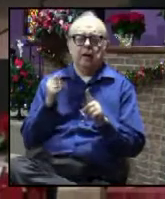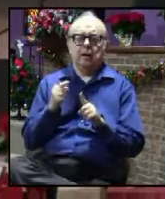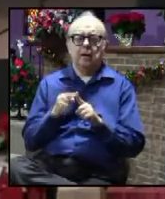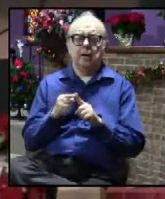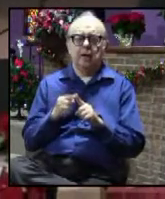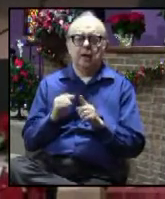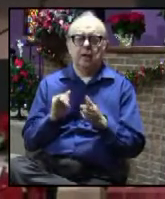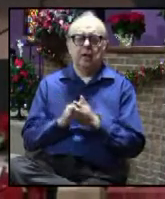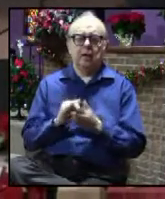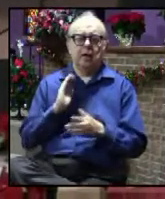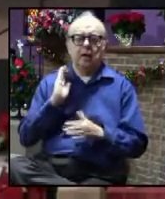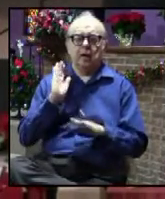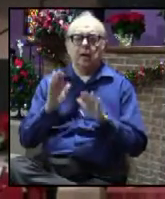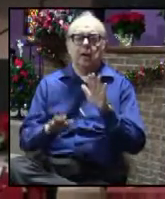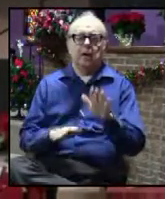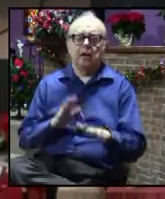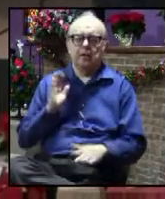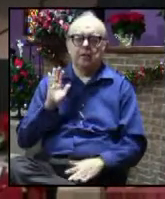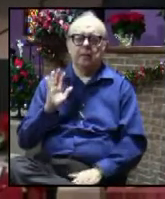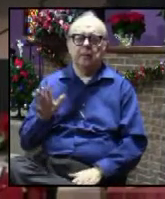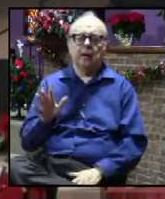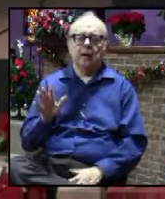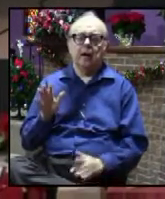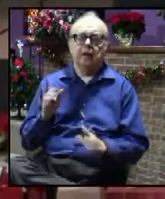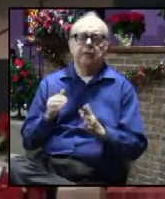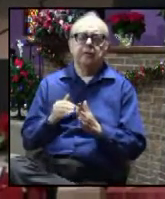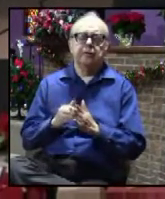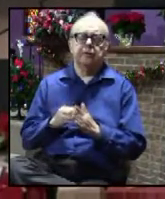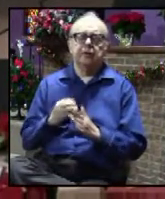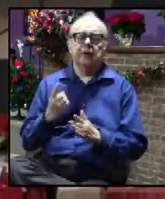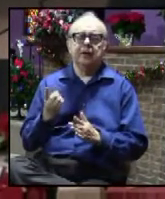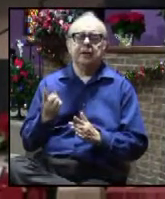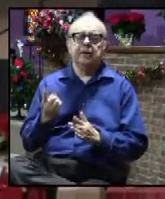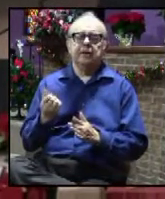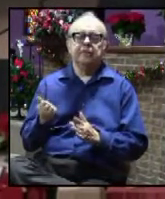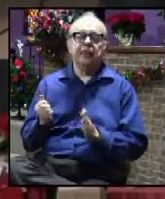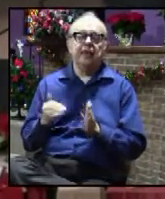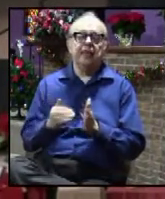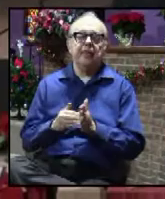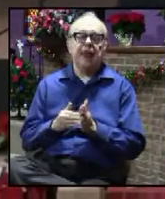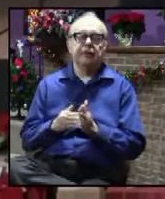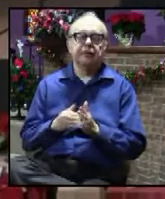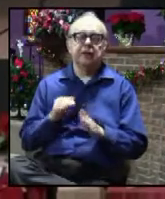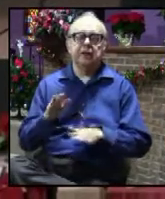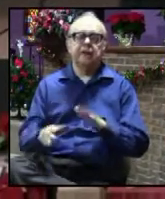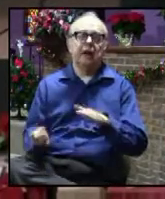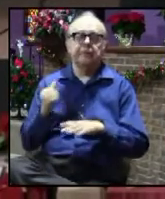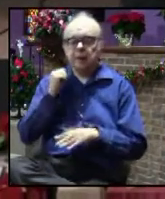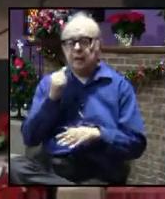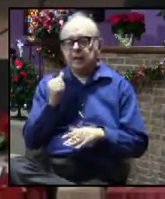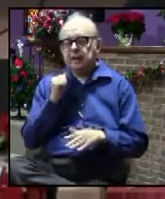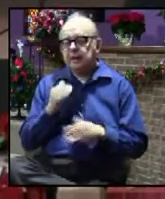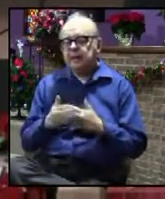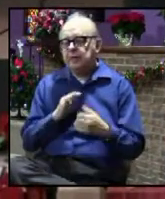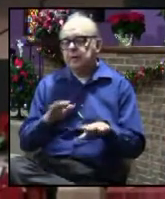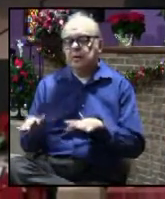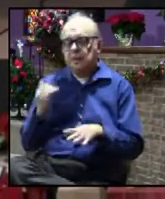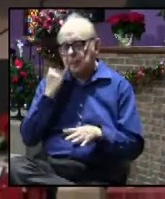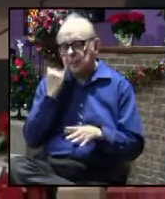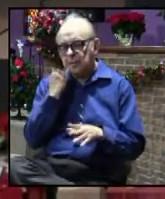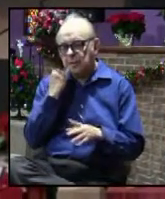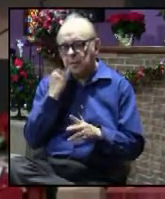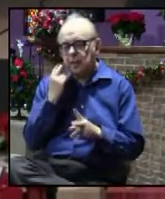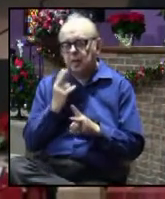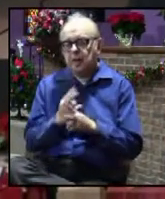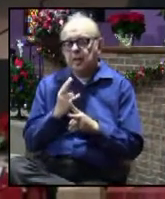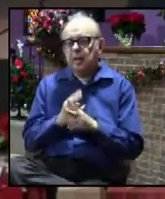that says, I'm going to walk either 5,000 to 10,000 steps a day. And so it's easy to do that if you keep